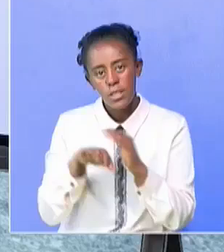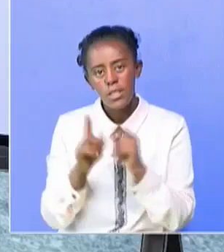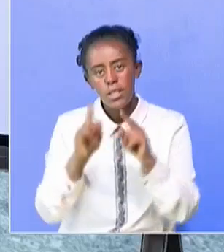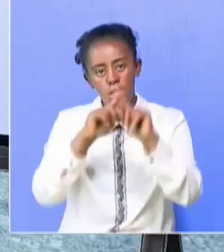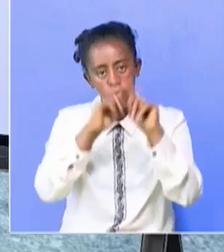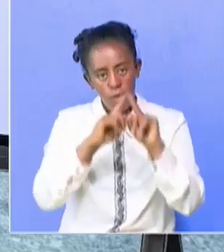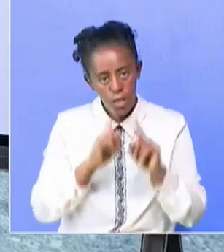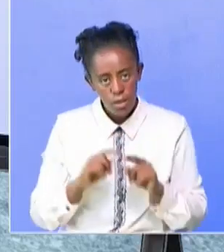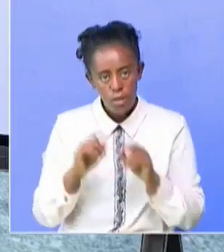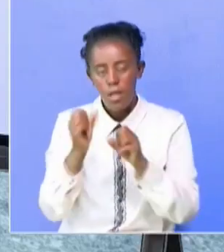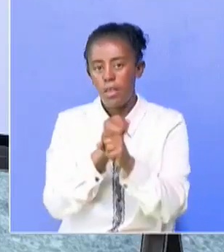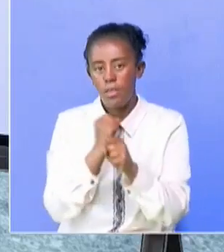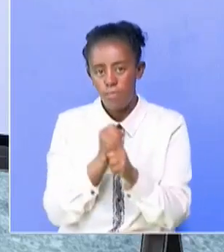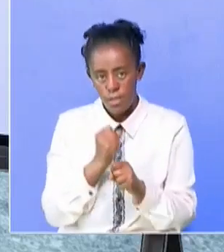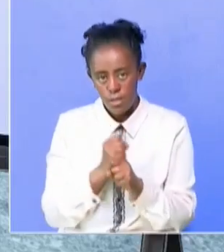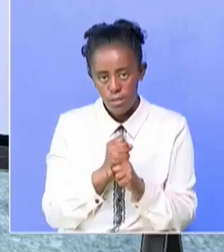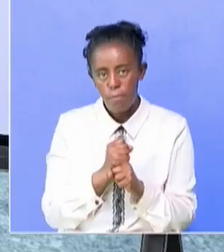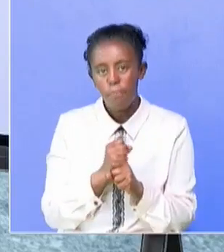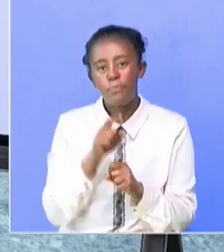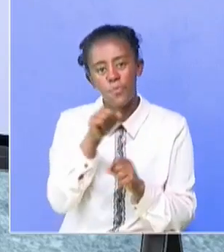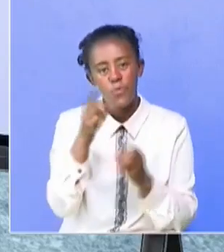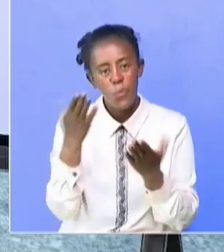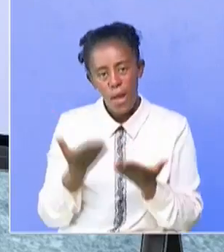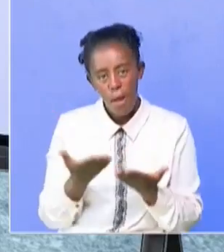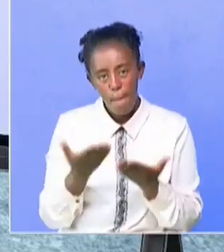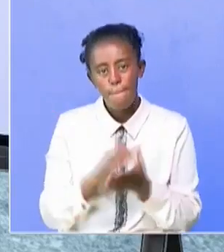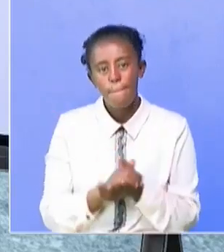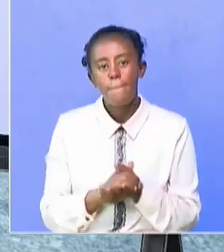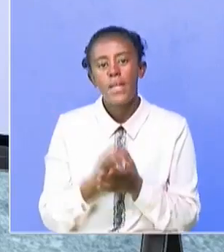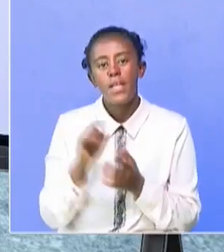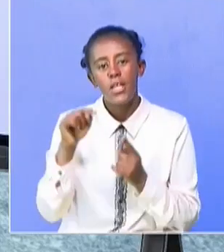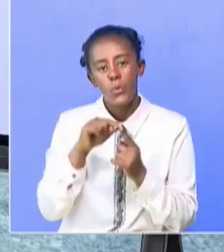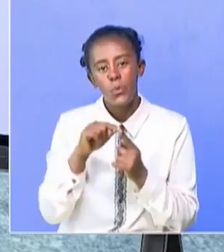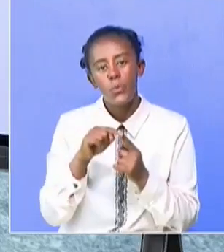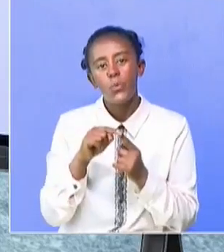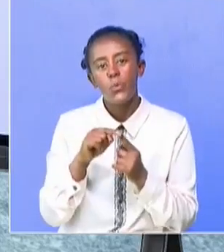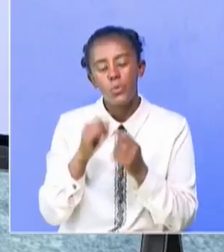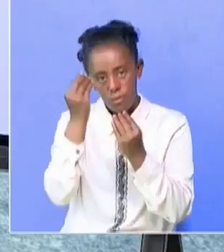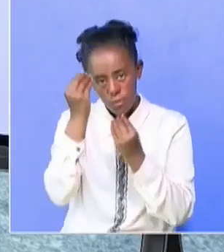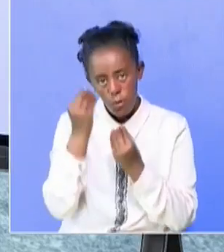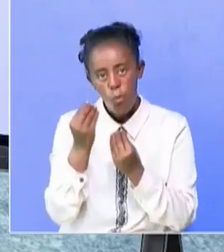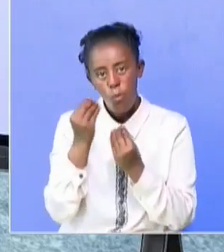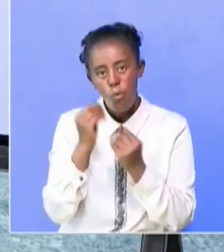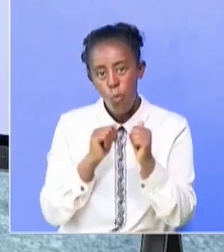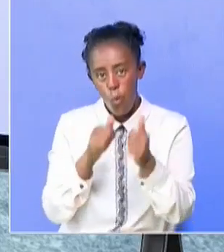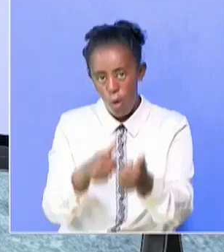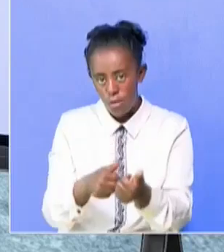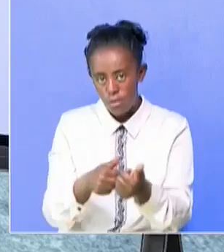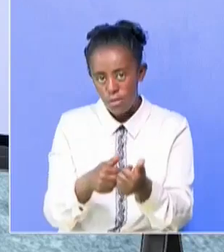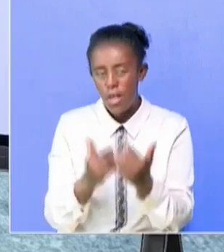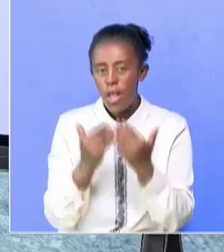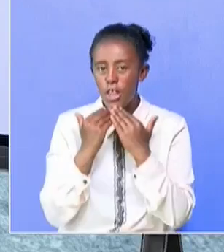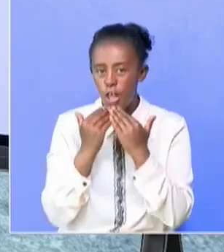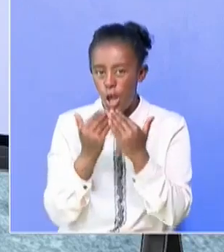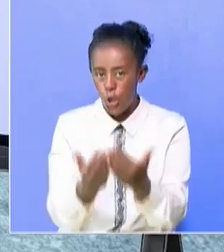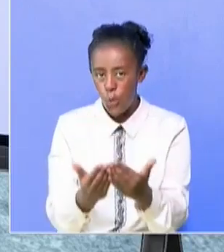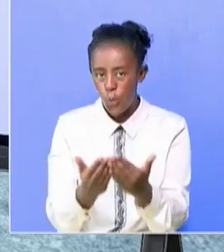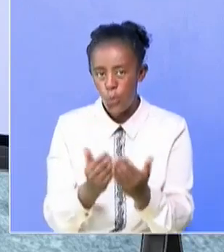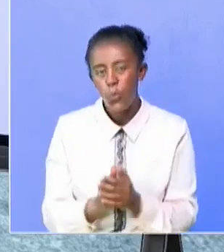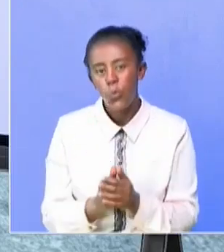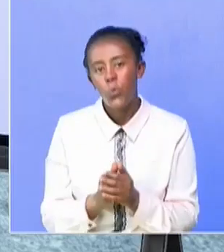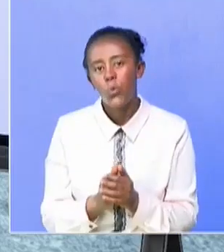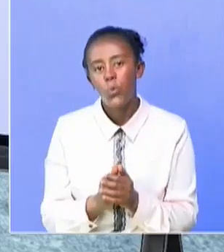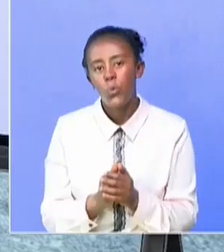different activities, you are welcome to take him rewards by saying, thank you so much. We